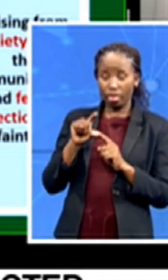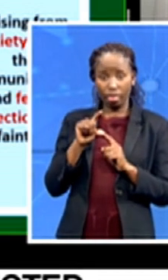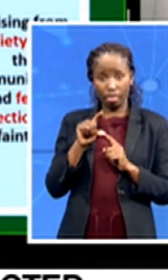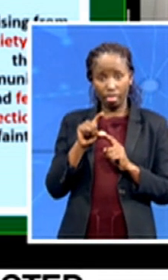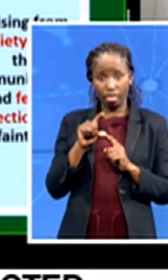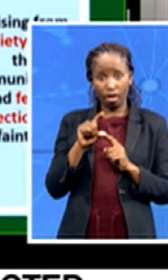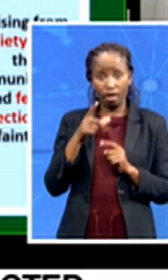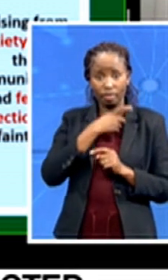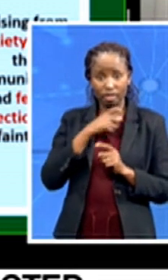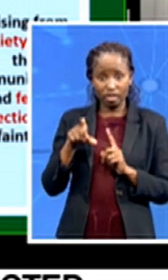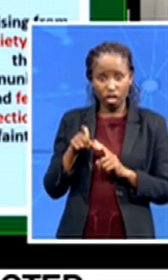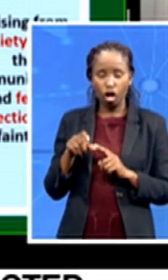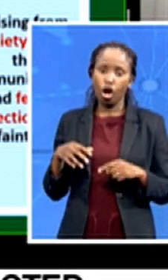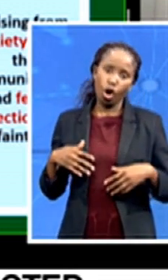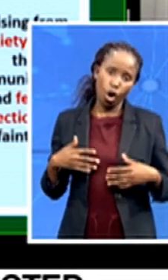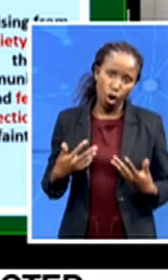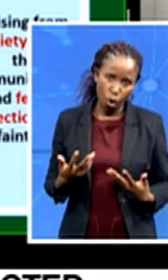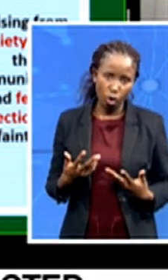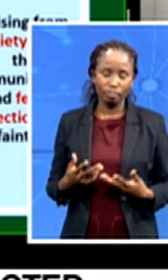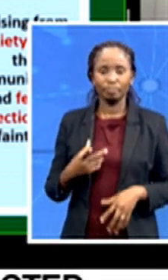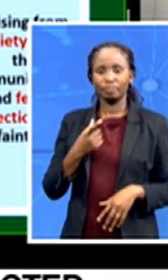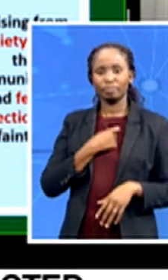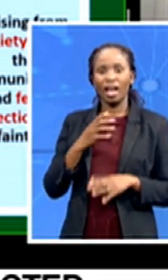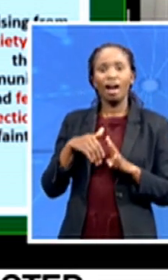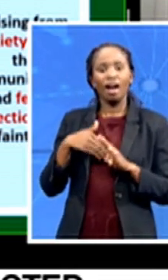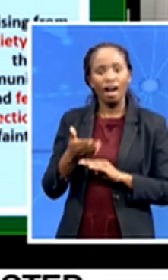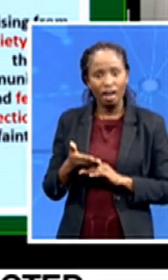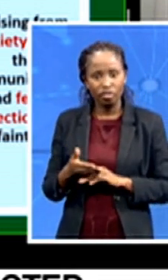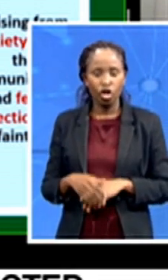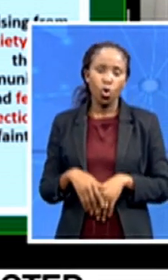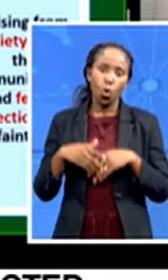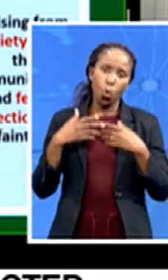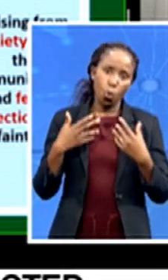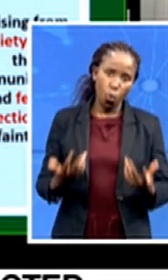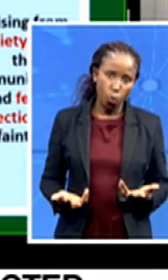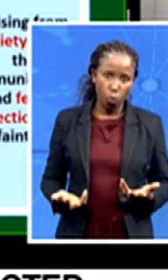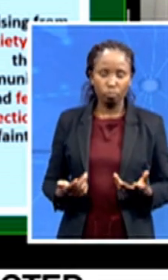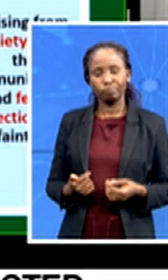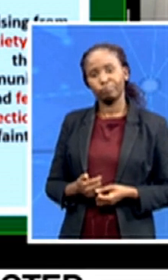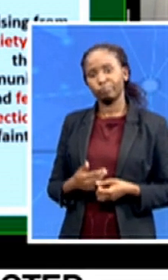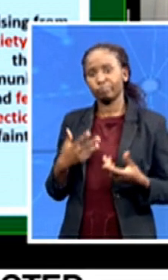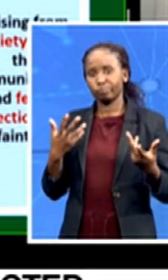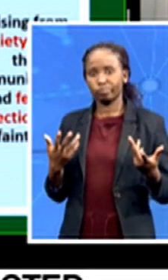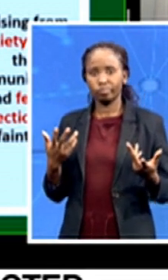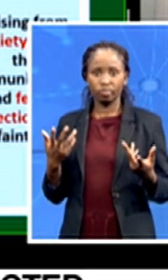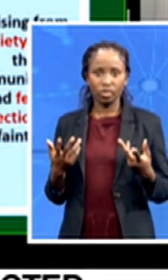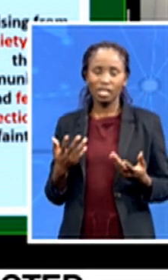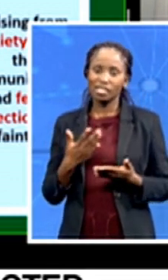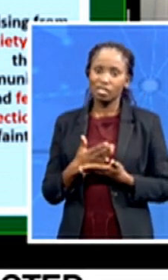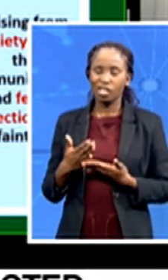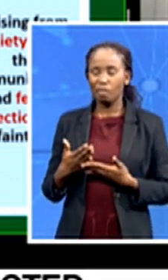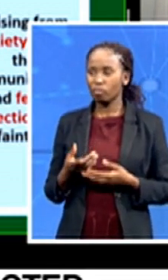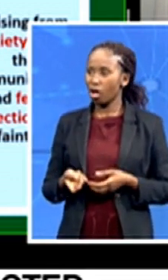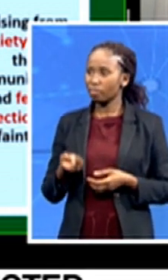effects that we know of, or even the ones that are, less common. For